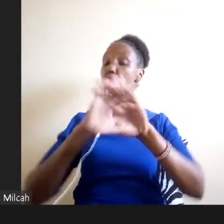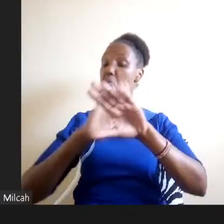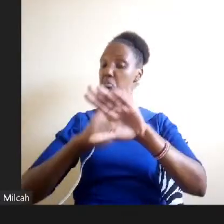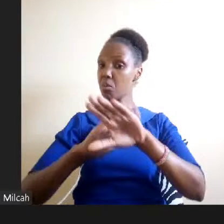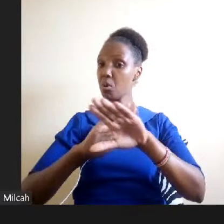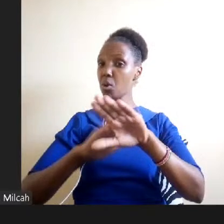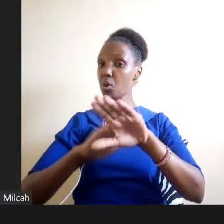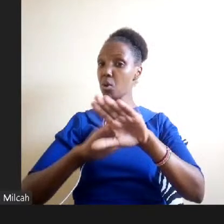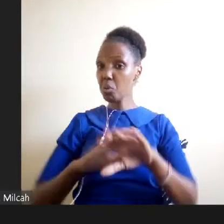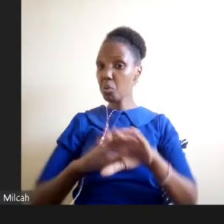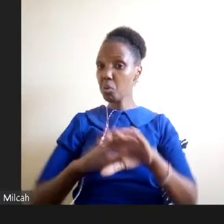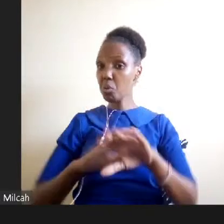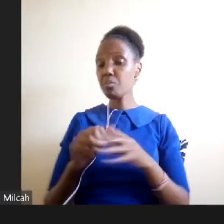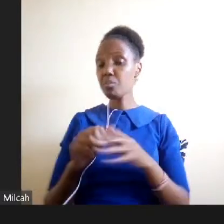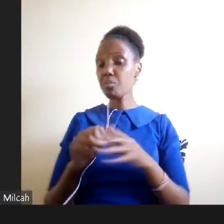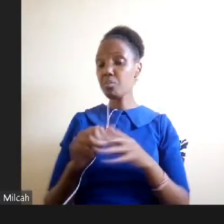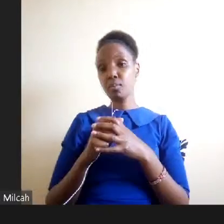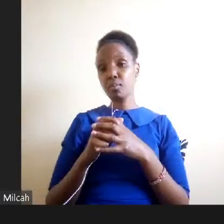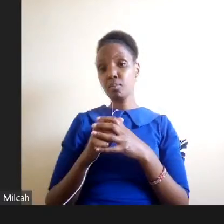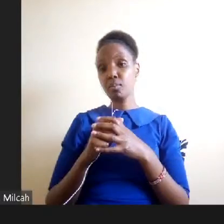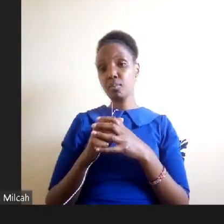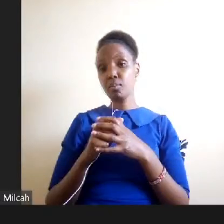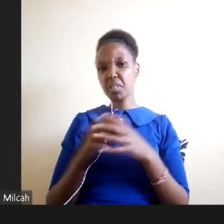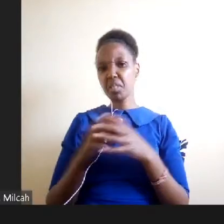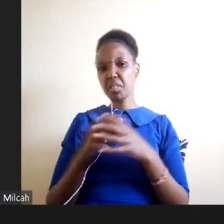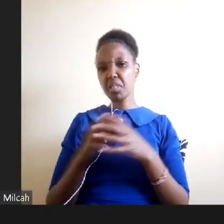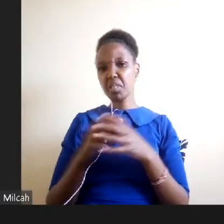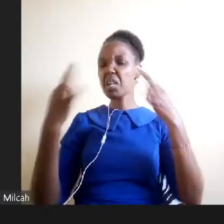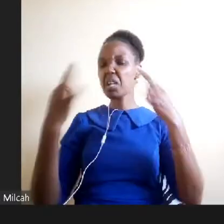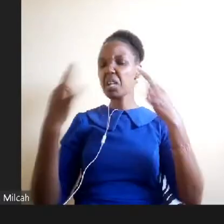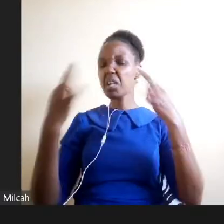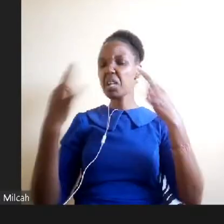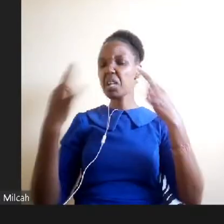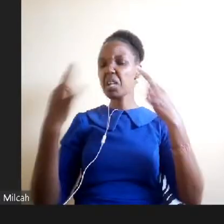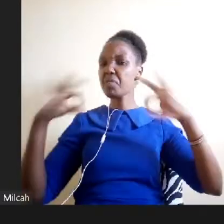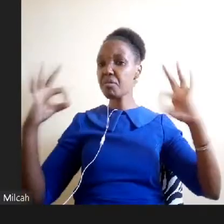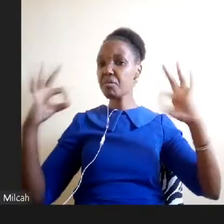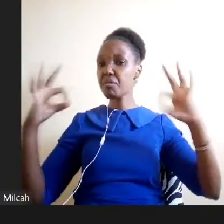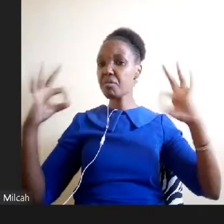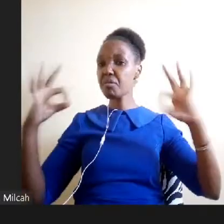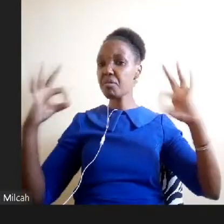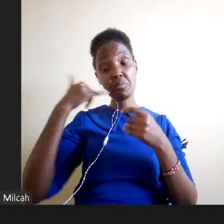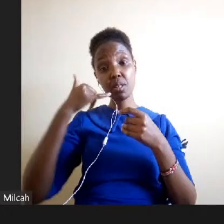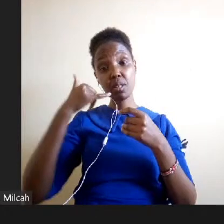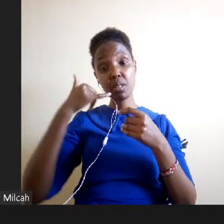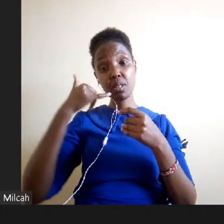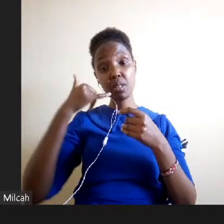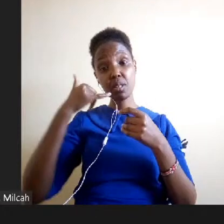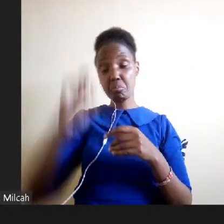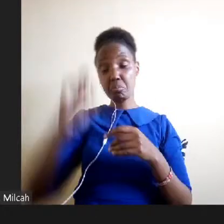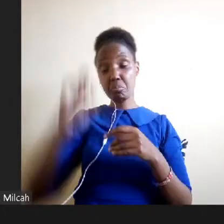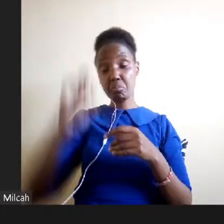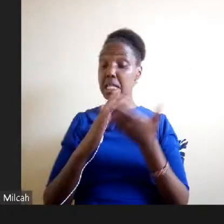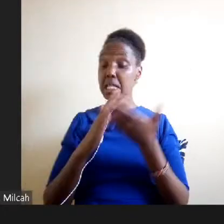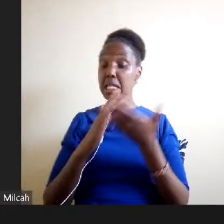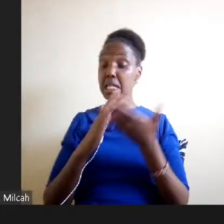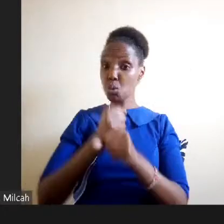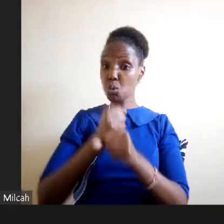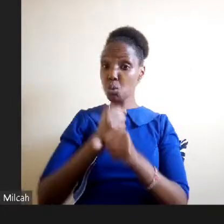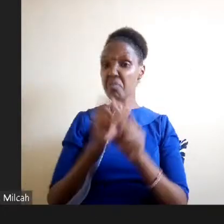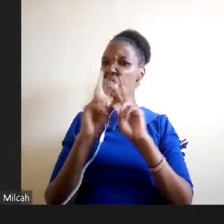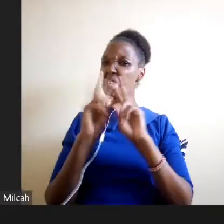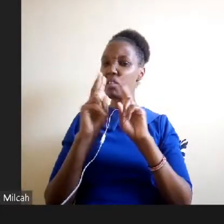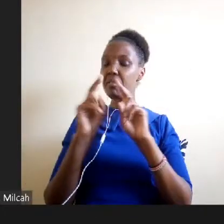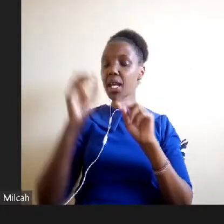you the freedom to be over the internet, we are giving you these devices. There are certain things we must do, there are certain things we must be very aware about,